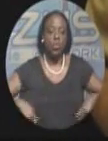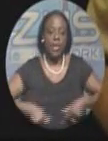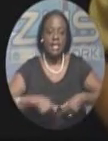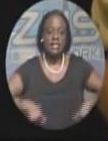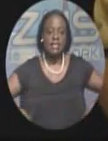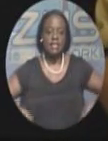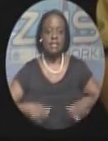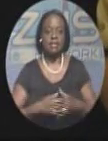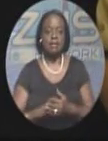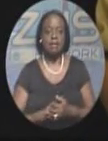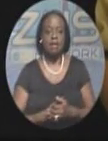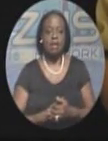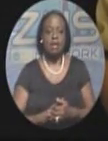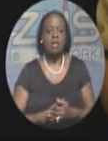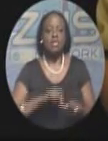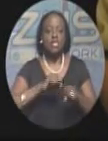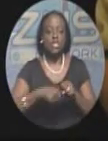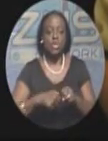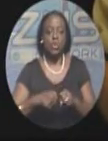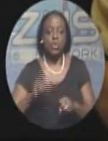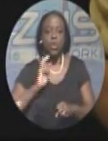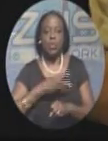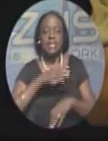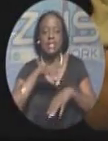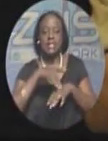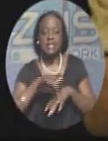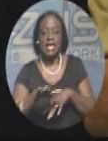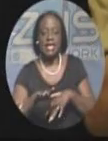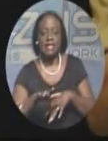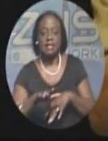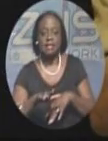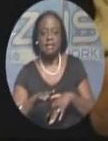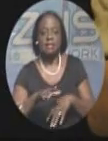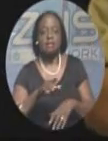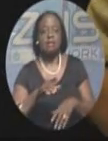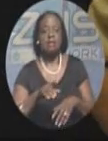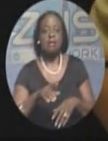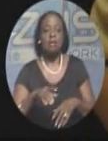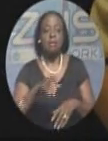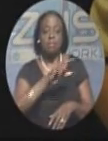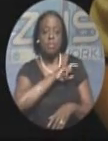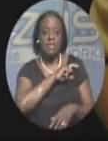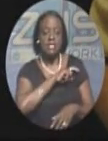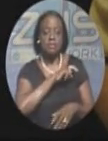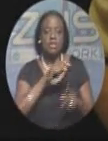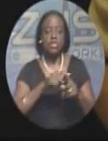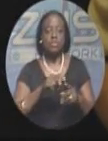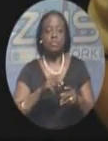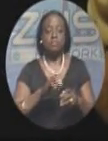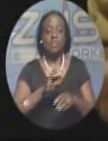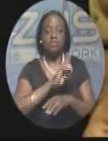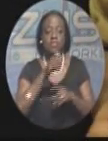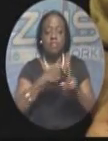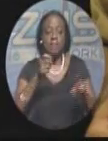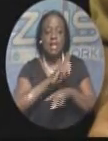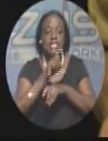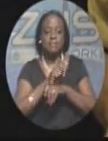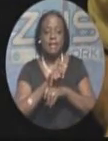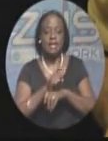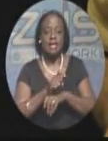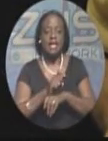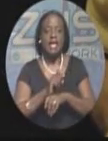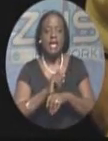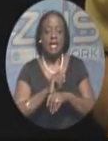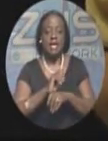that, and so we dispatched officers in that general area that was standing by at the Elizabeth Estate Station, along with tractors that